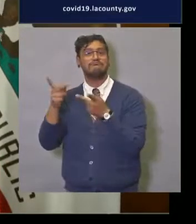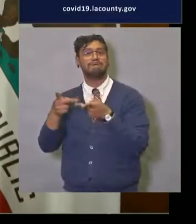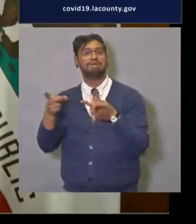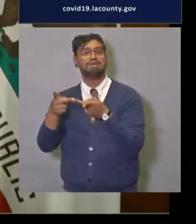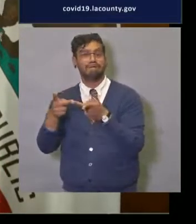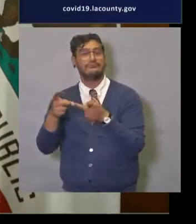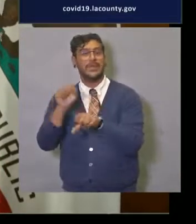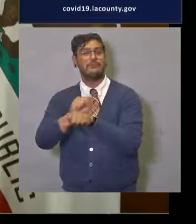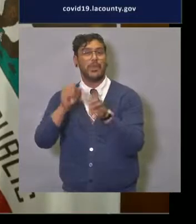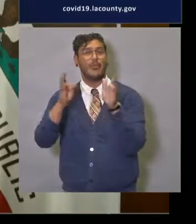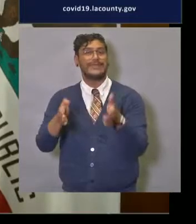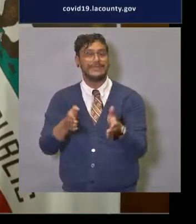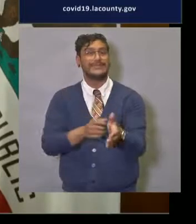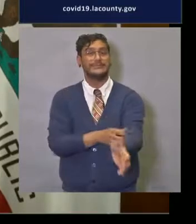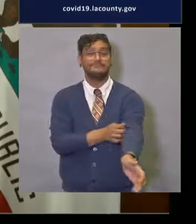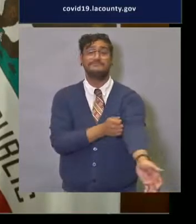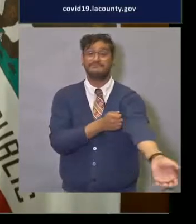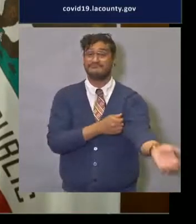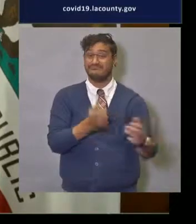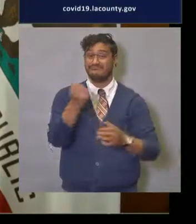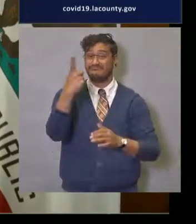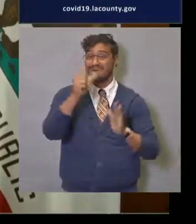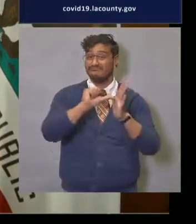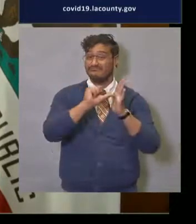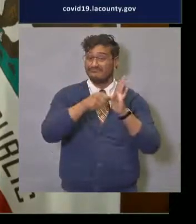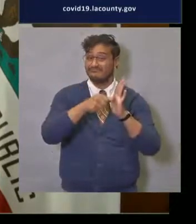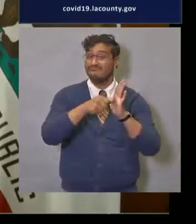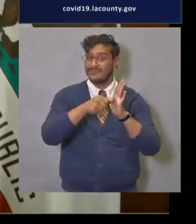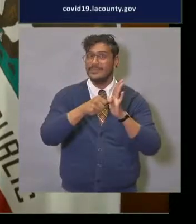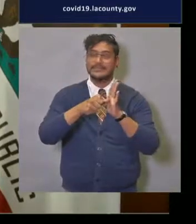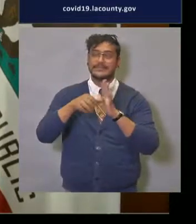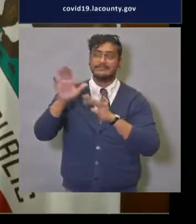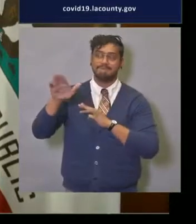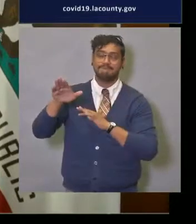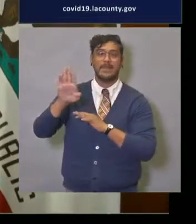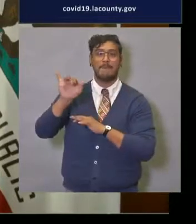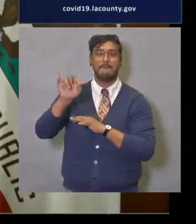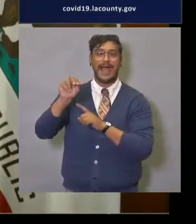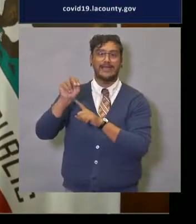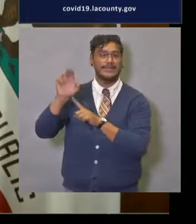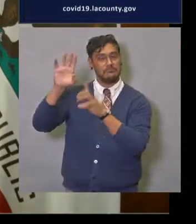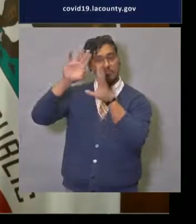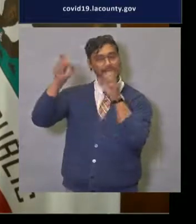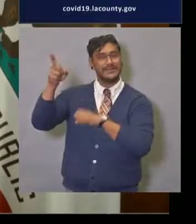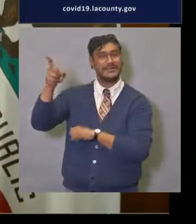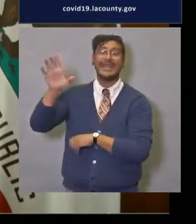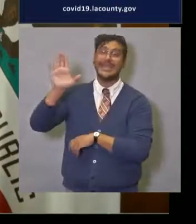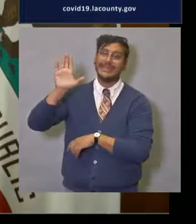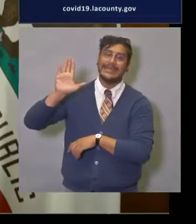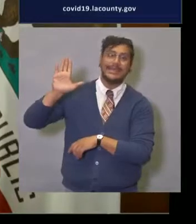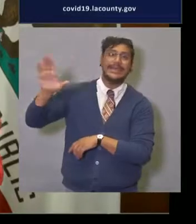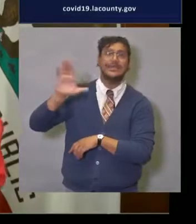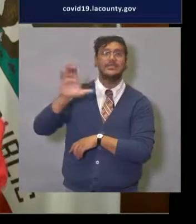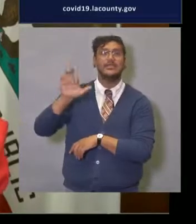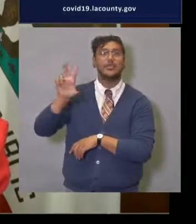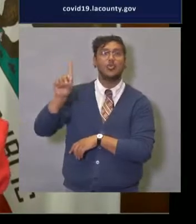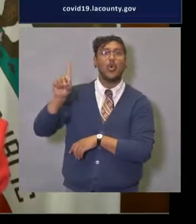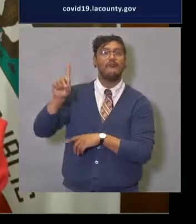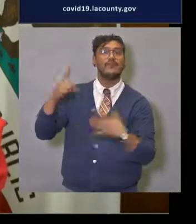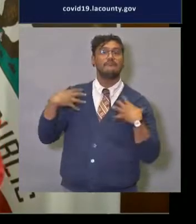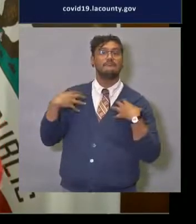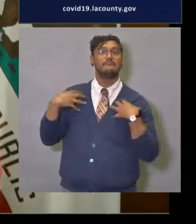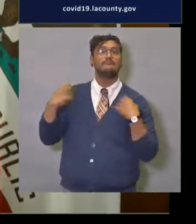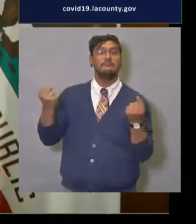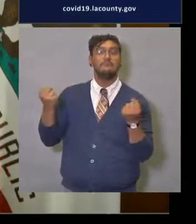to highlight the urgent need for President Biden's COVID relief package, the American Rescue Plan as it is